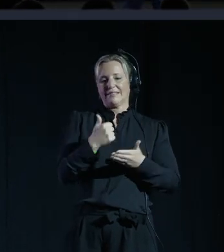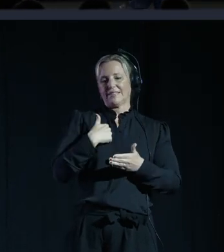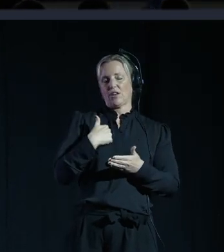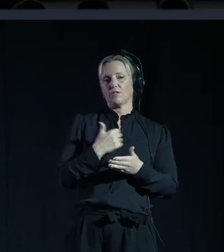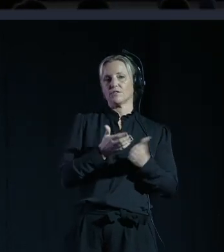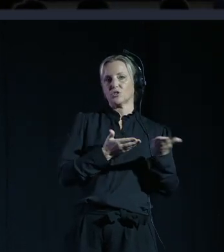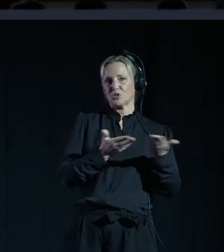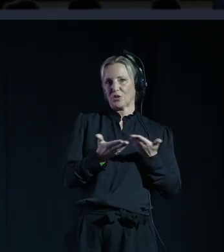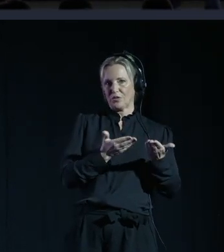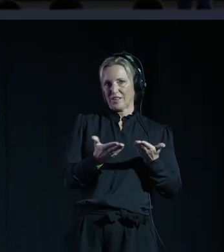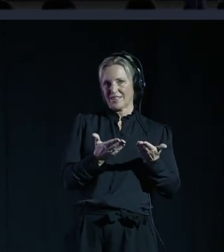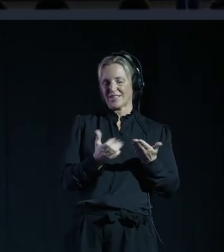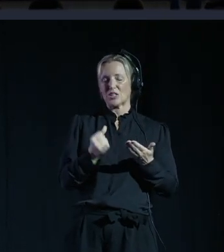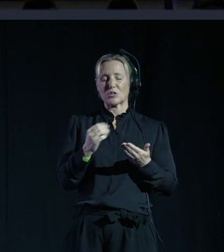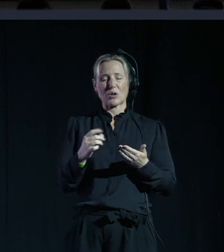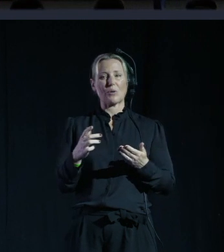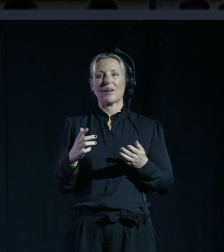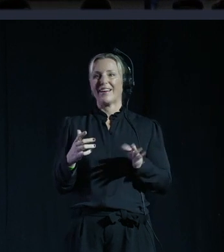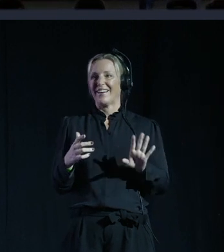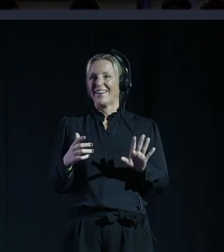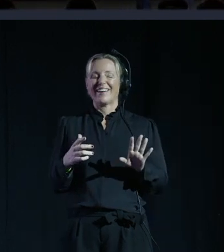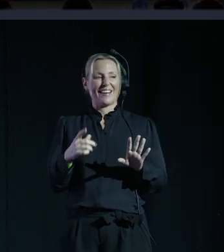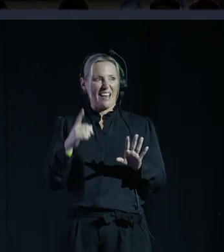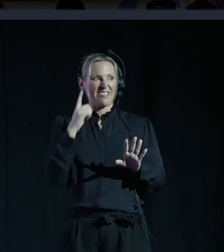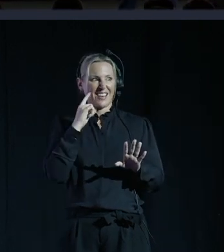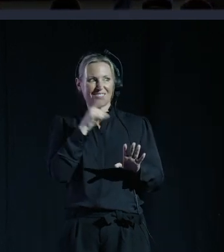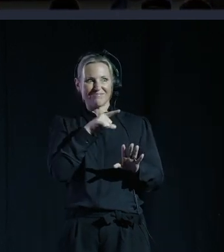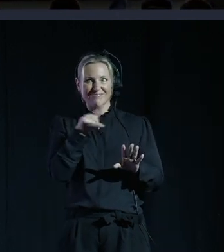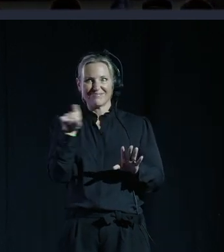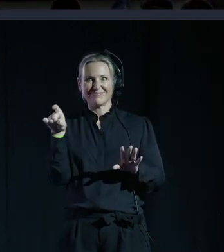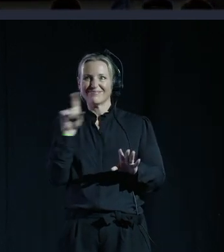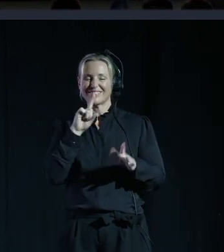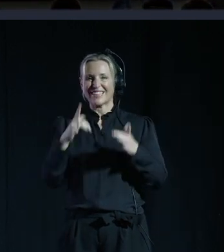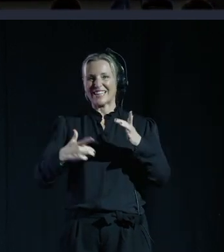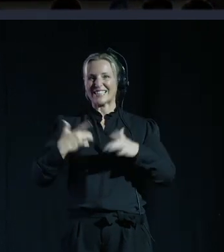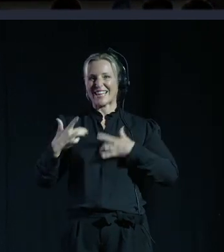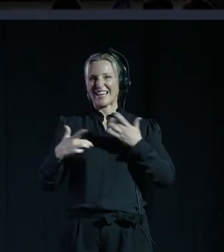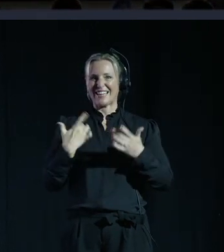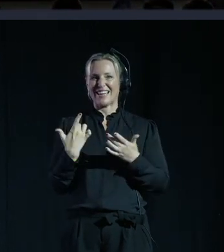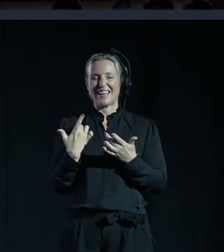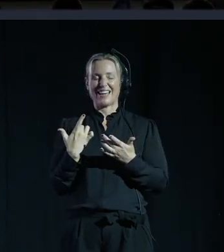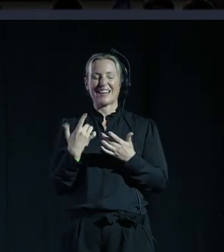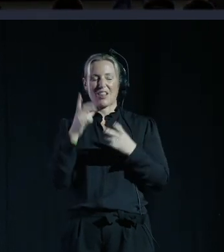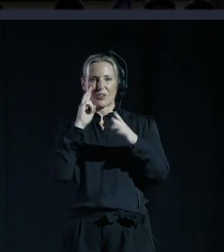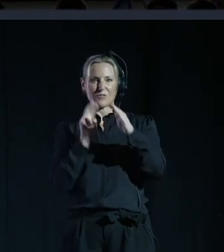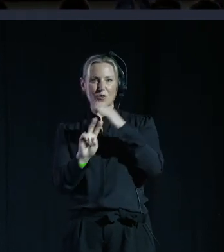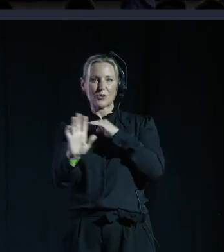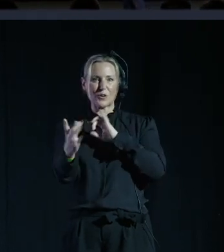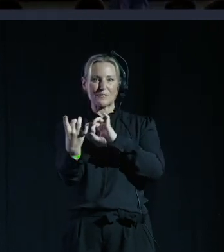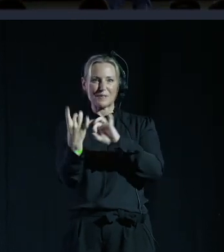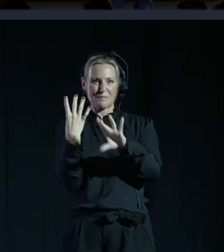So excited. I sound like everybody's pretty excited about this one. Looking forward to hearing what you think, and tell us more.